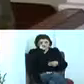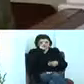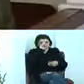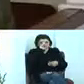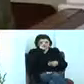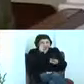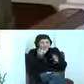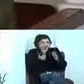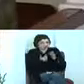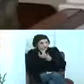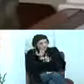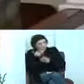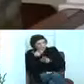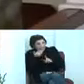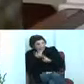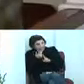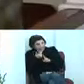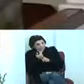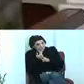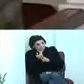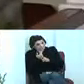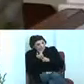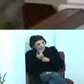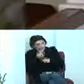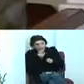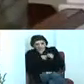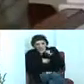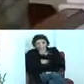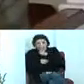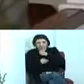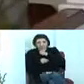self, created to be like God.